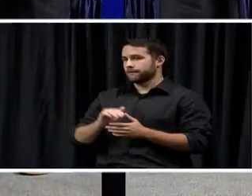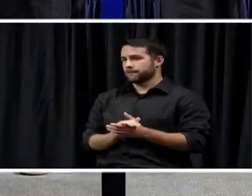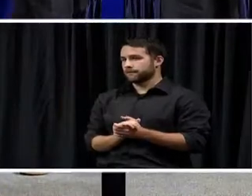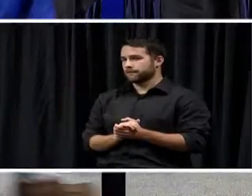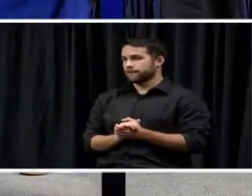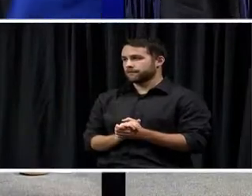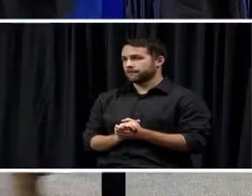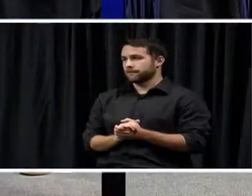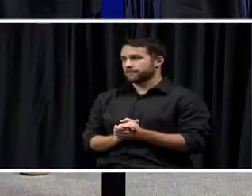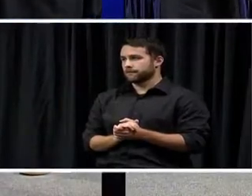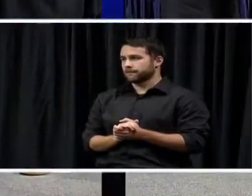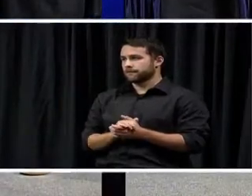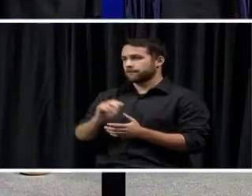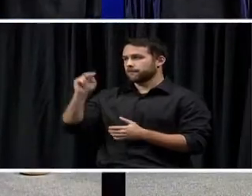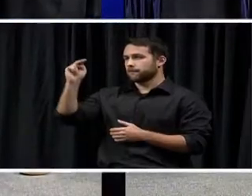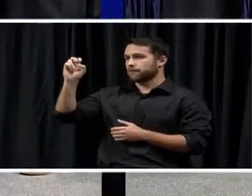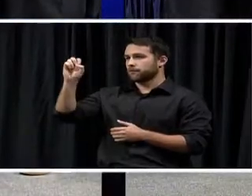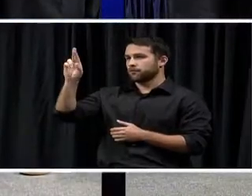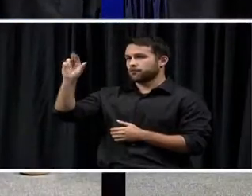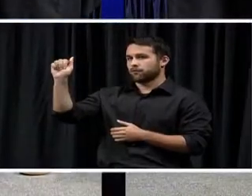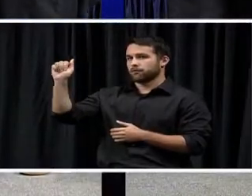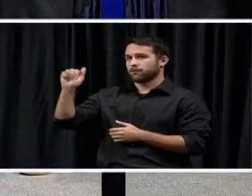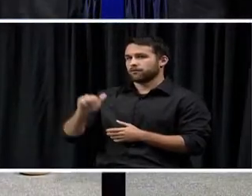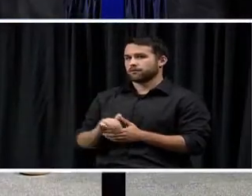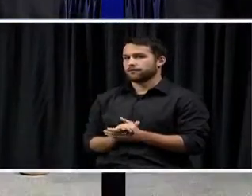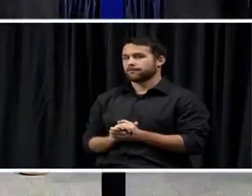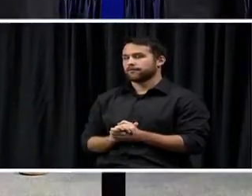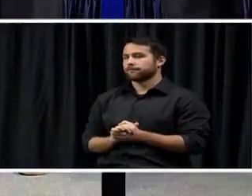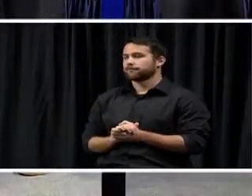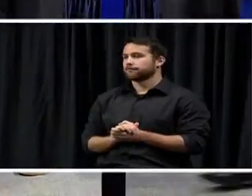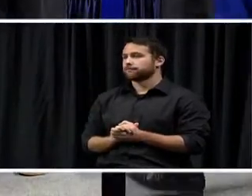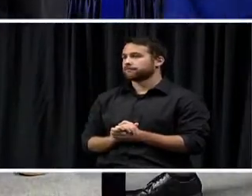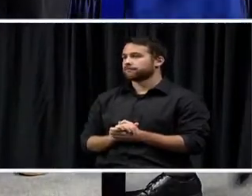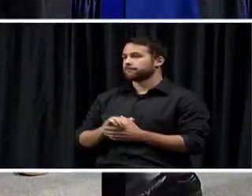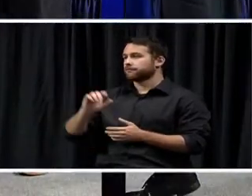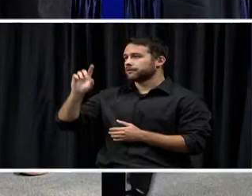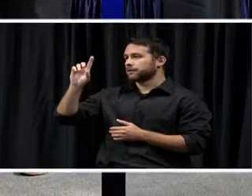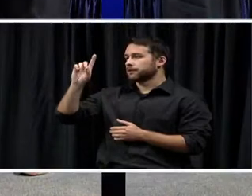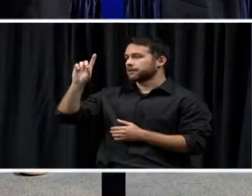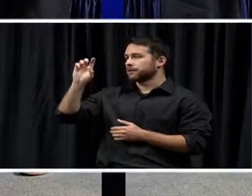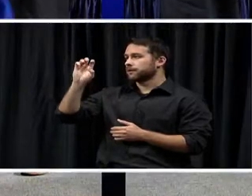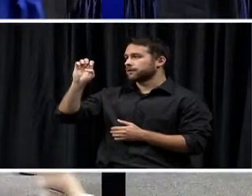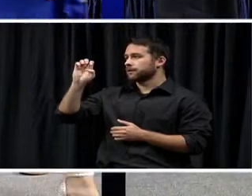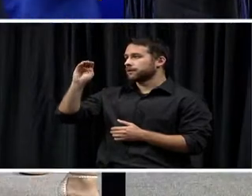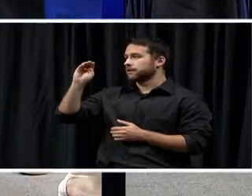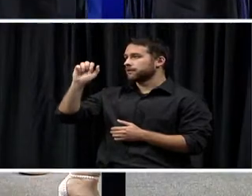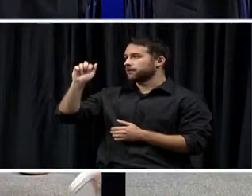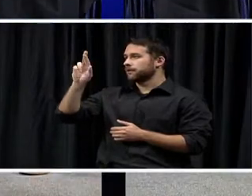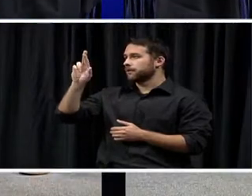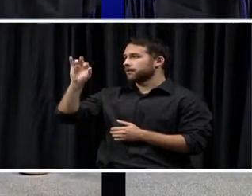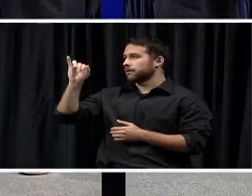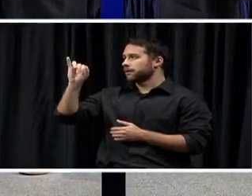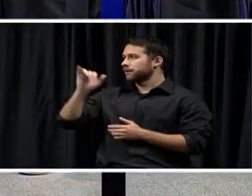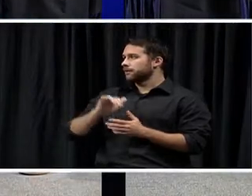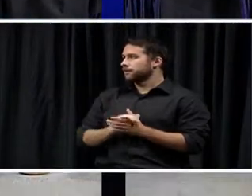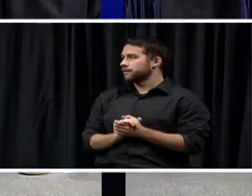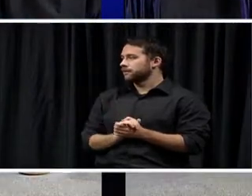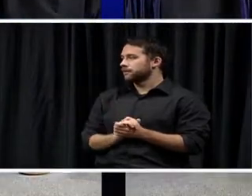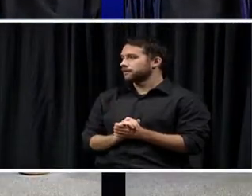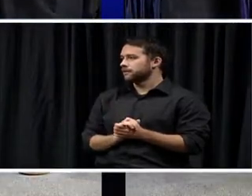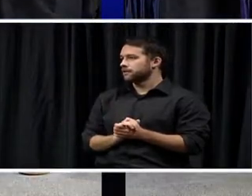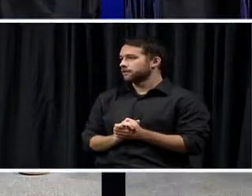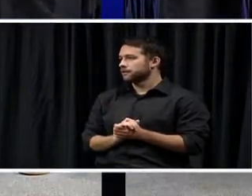Rodriguez. Nora Grace Henry. Damari Devon Herring.